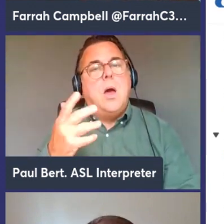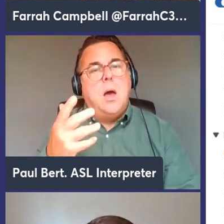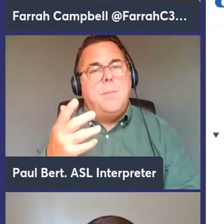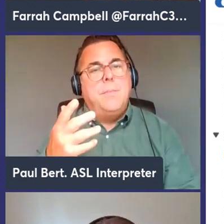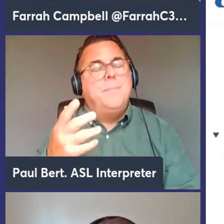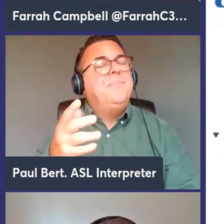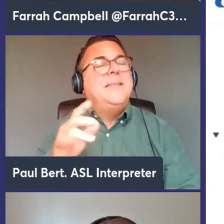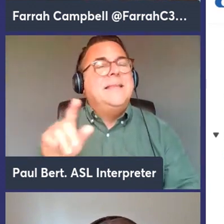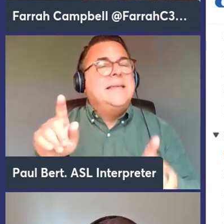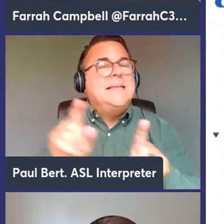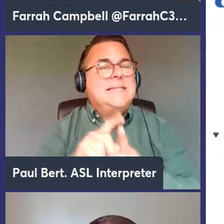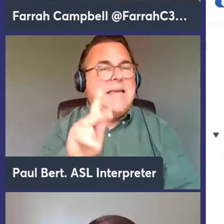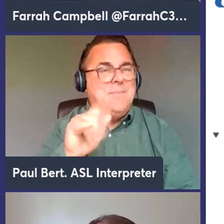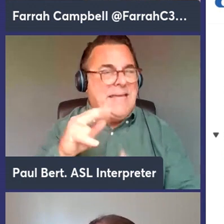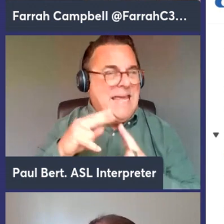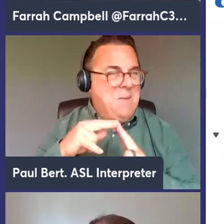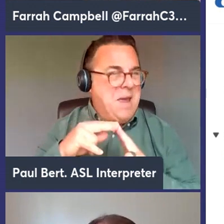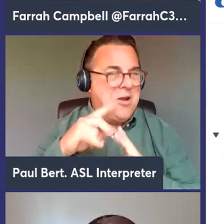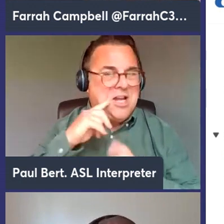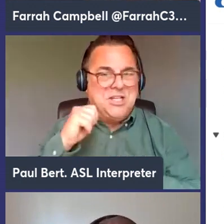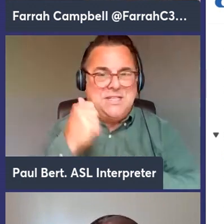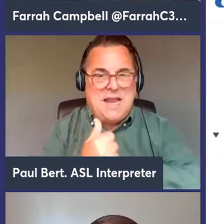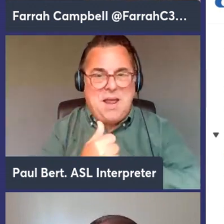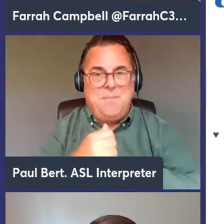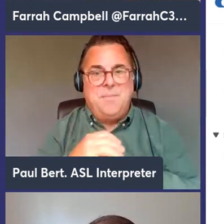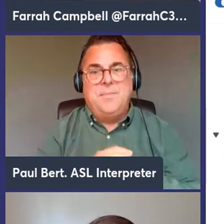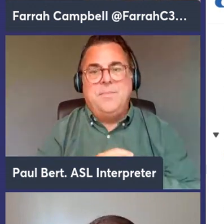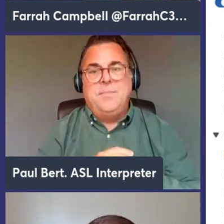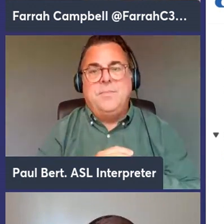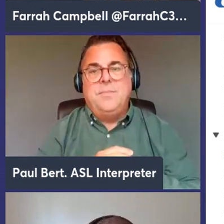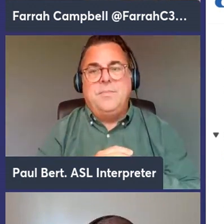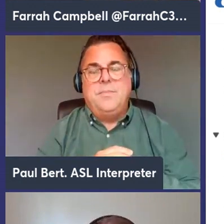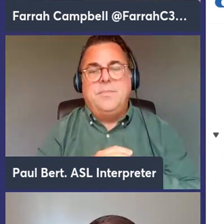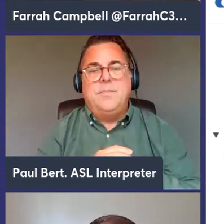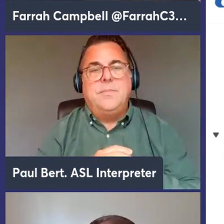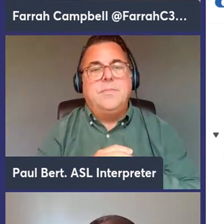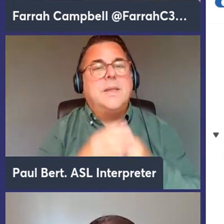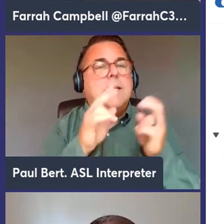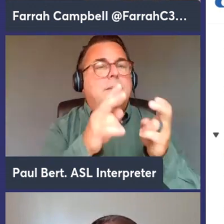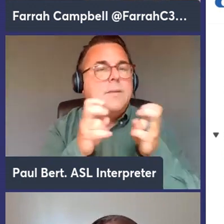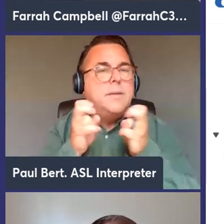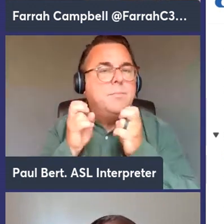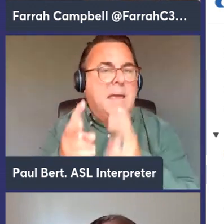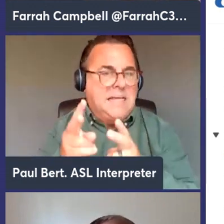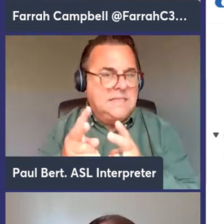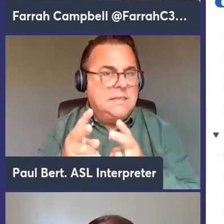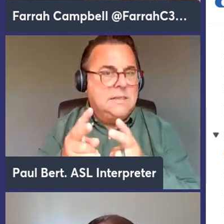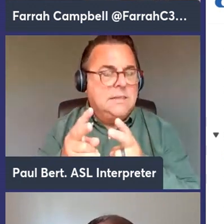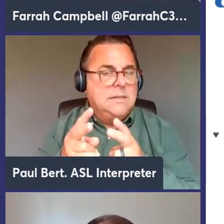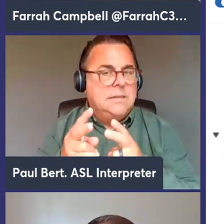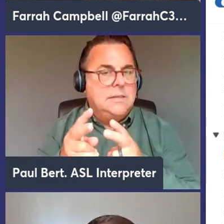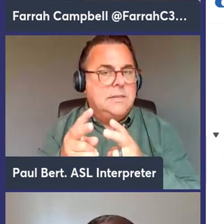I'm going to use the same key pair that I set up before, and I'm just going to paste in. I'm going to